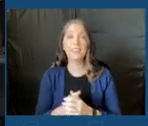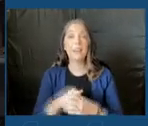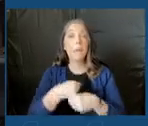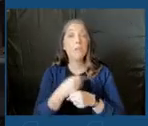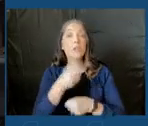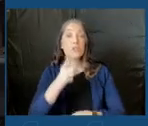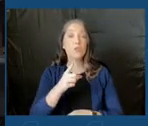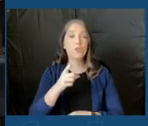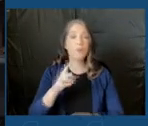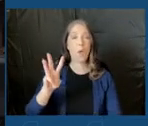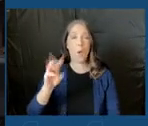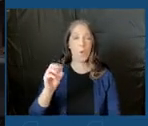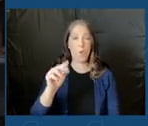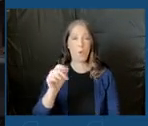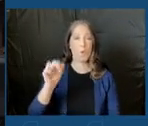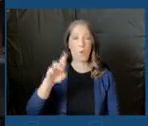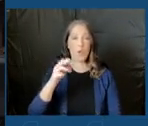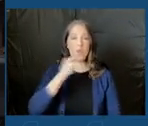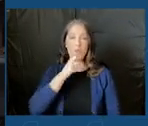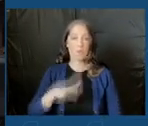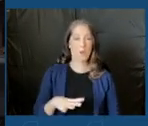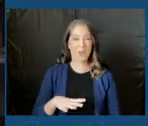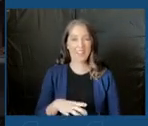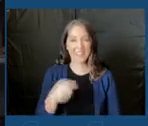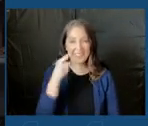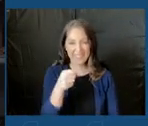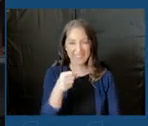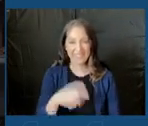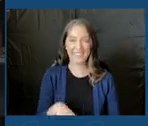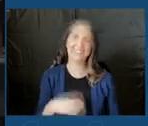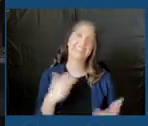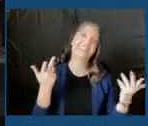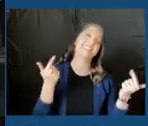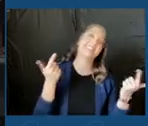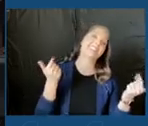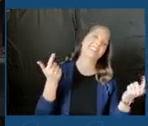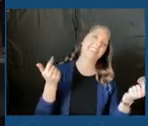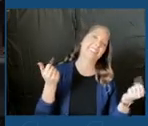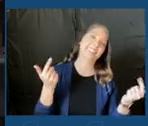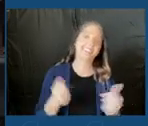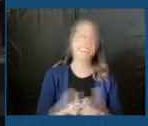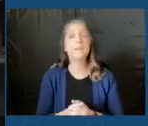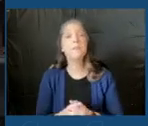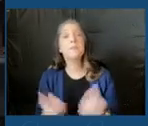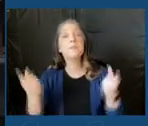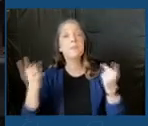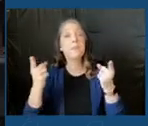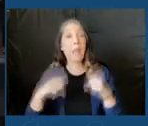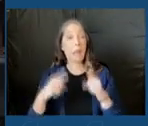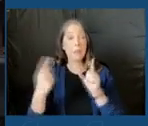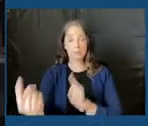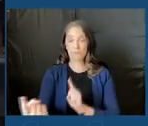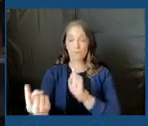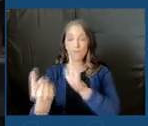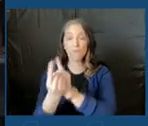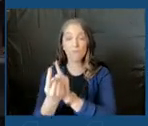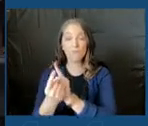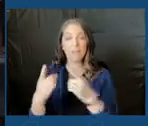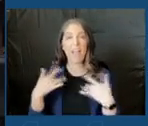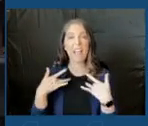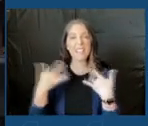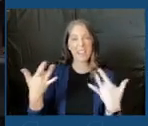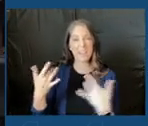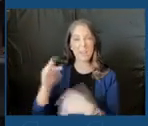Woman. Because when we met with her, usually when we meet, Reverend Sharpton referred